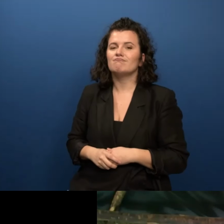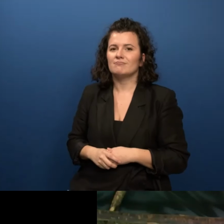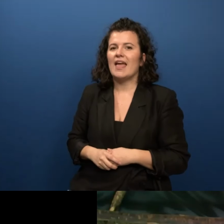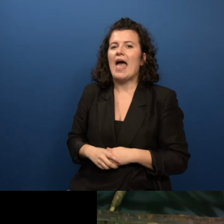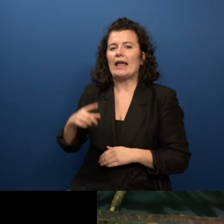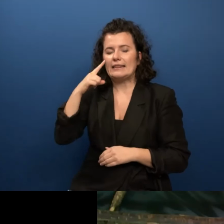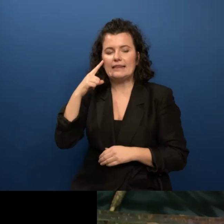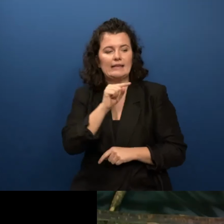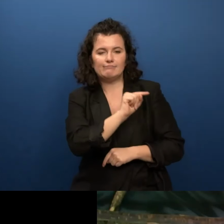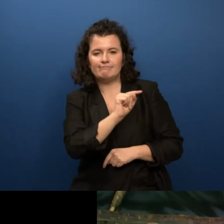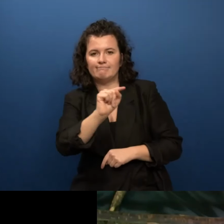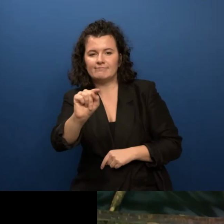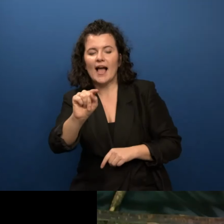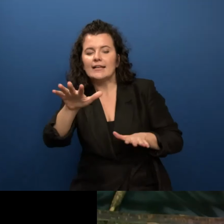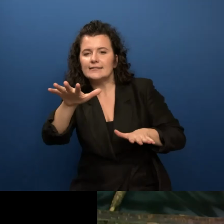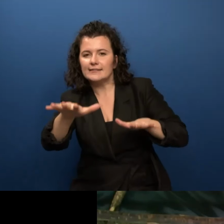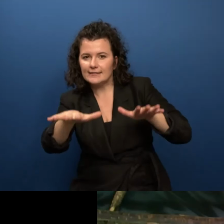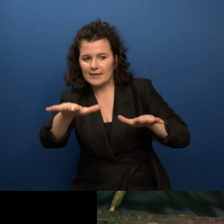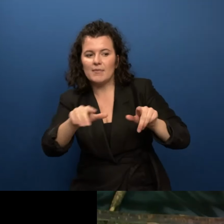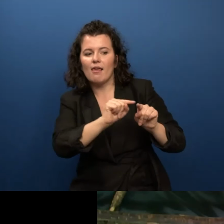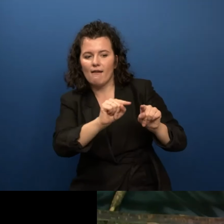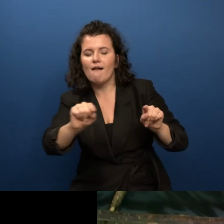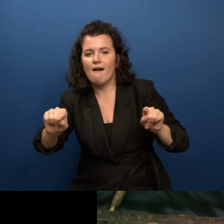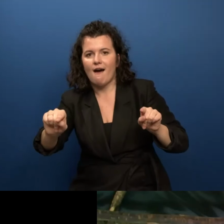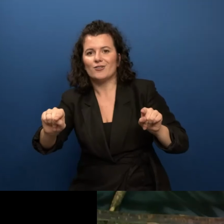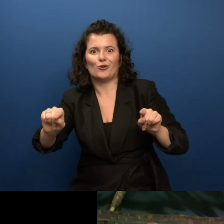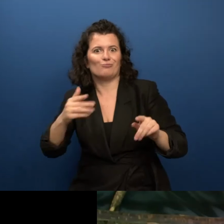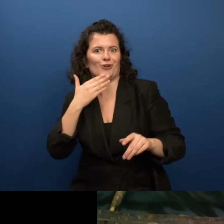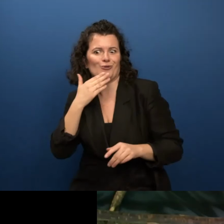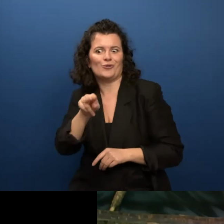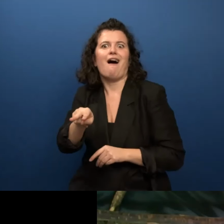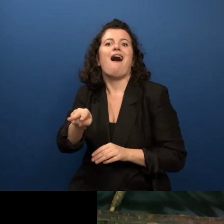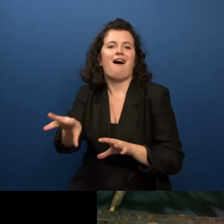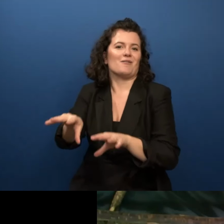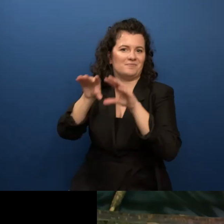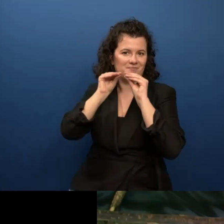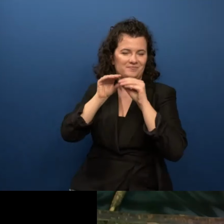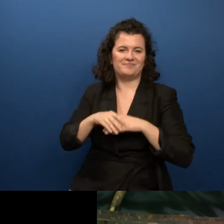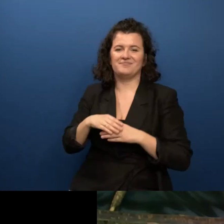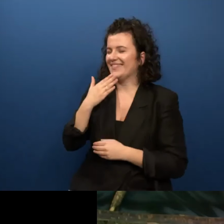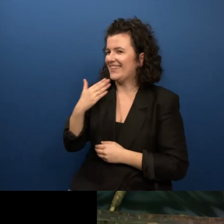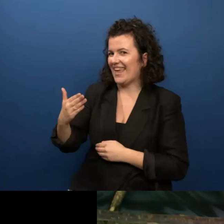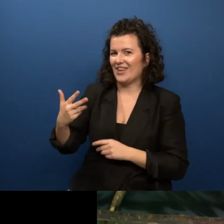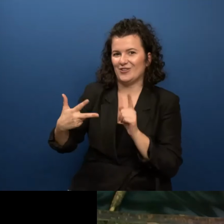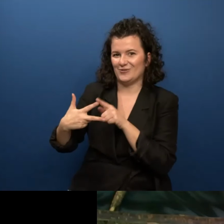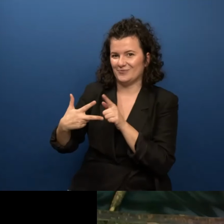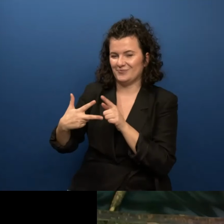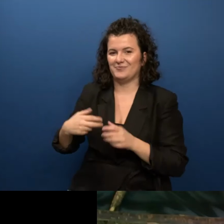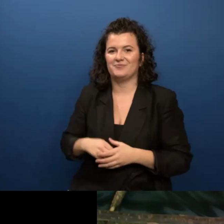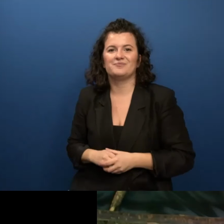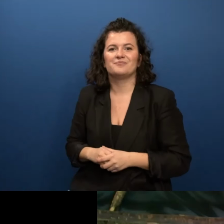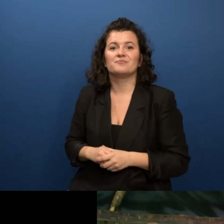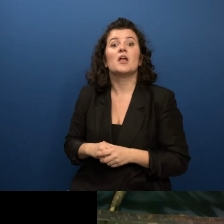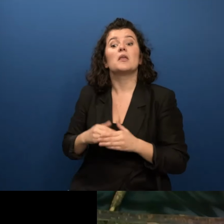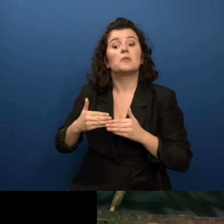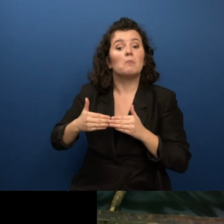other places, and through our work, that's what we have discovered as well. Thank you so much, Christine. We'll come back to you hopefully with some